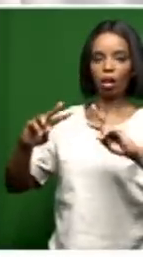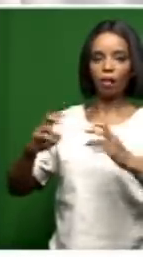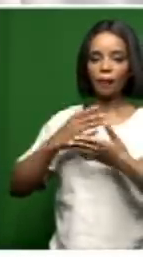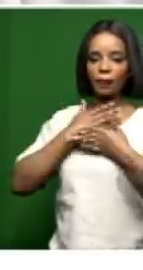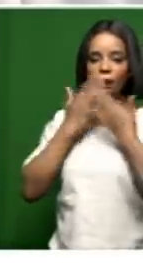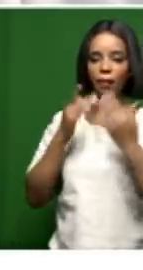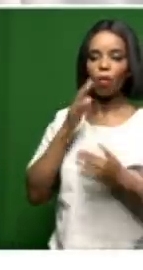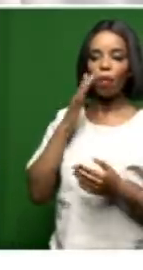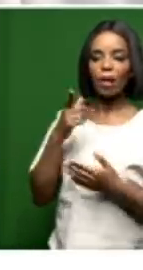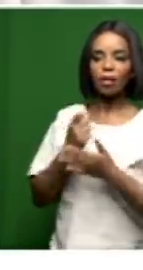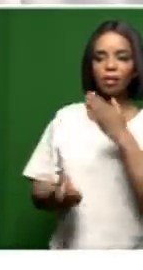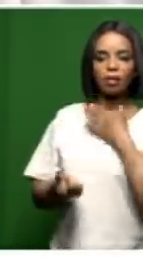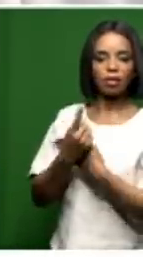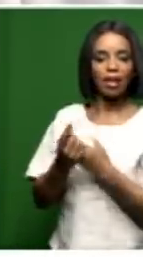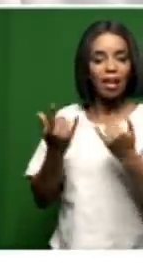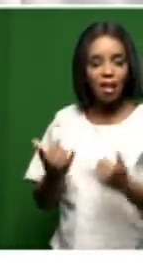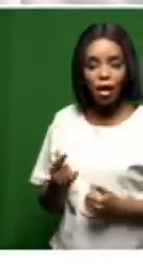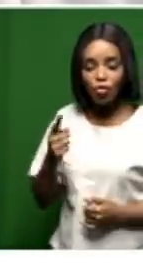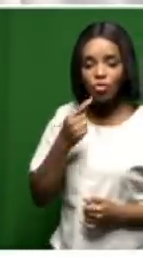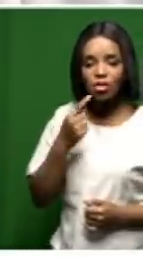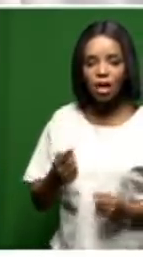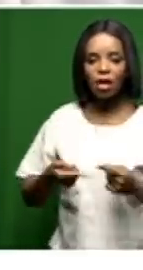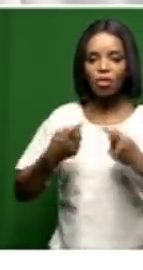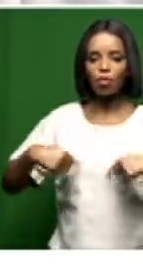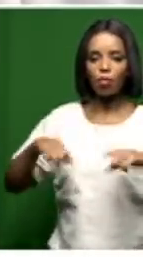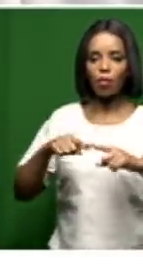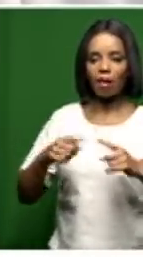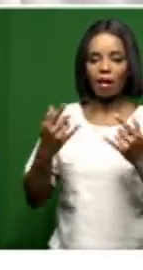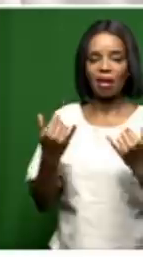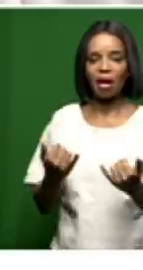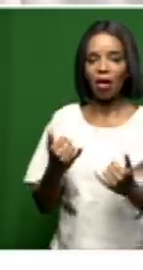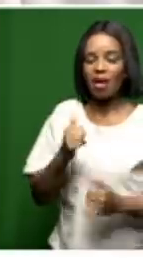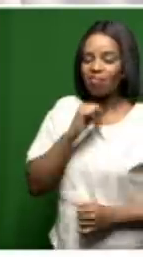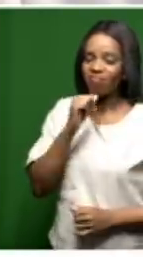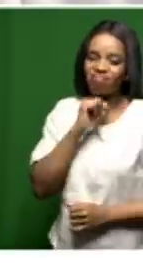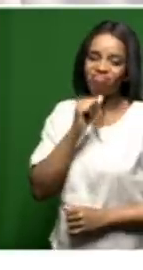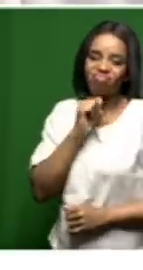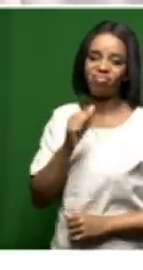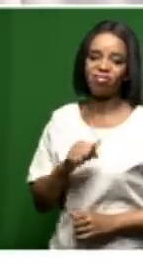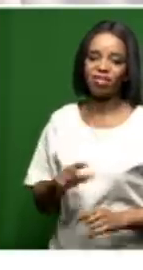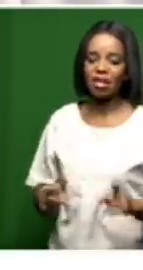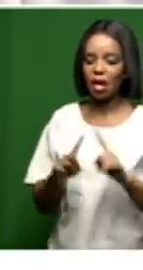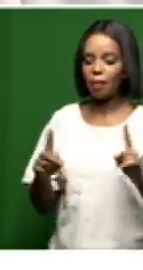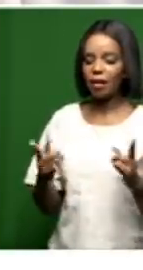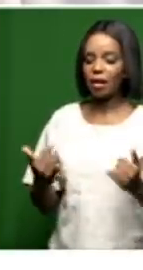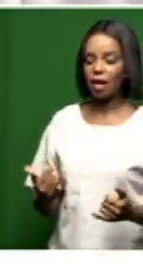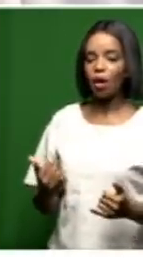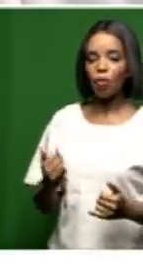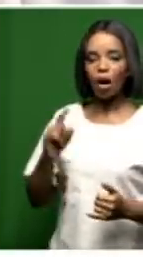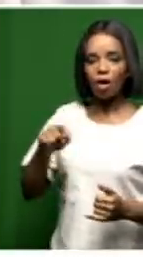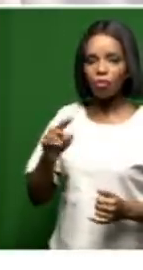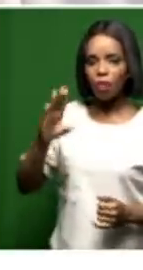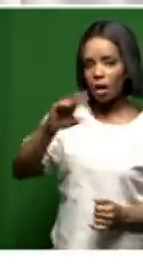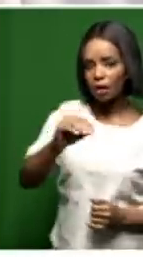you ask whether we have become numb, one has to ask the question about the fourth estate, us in the media as